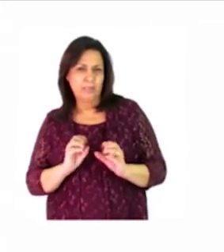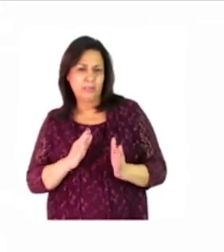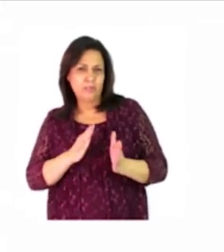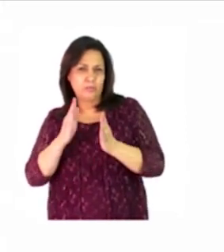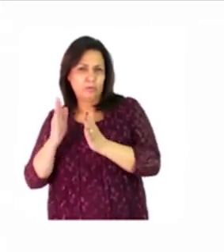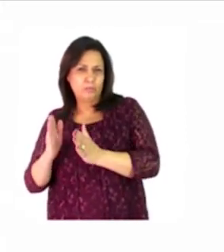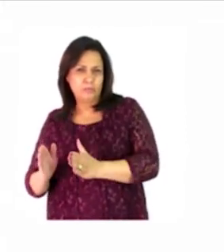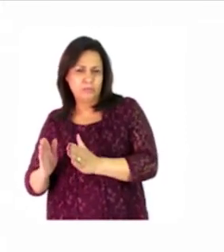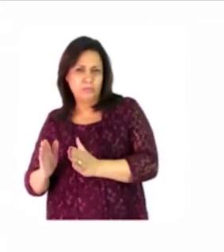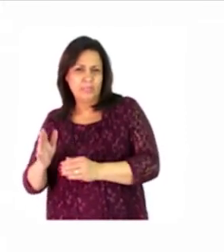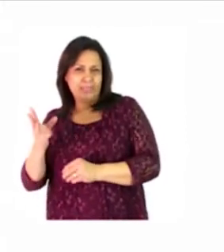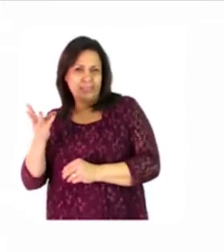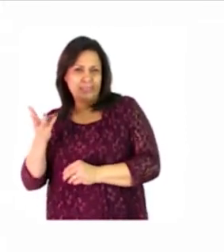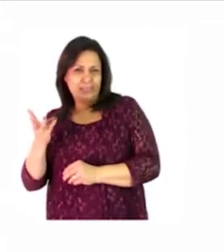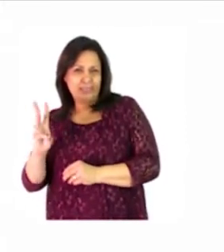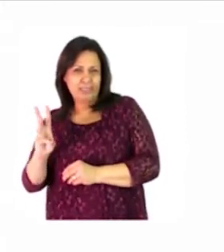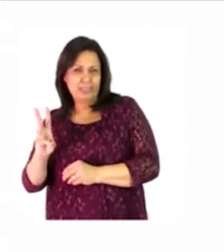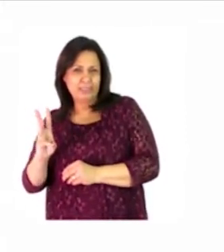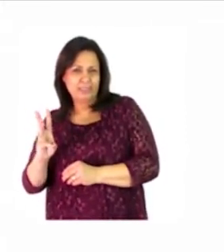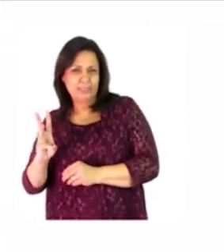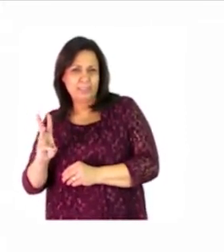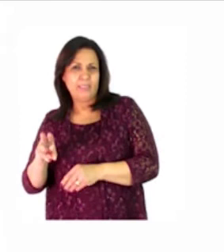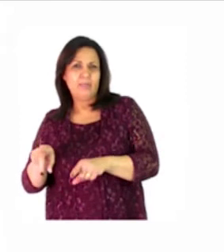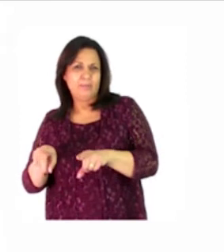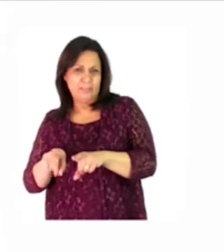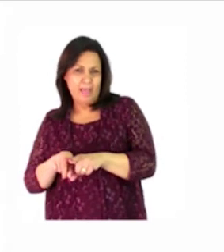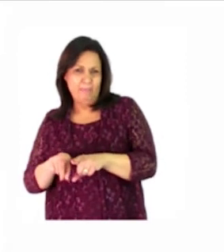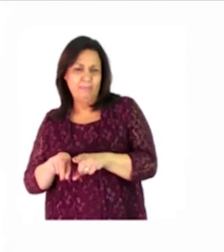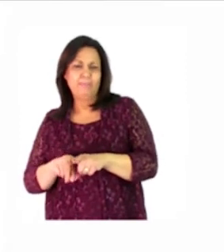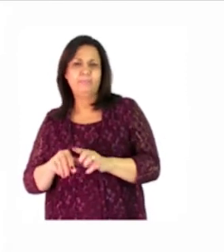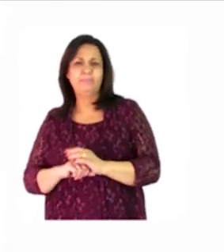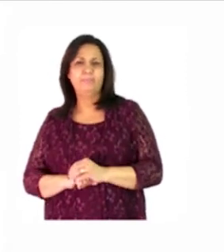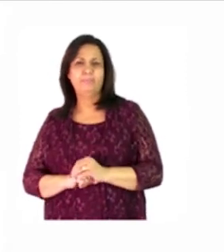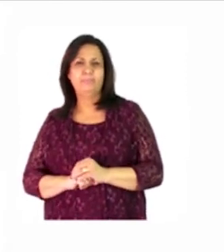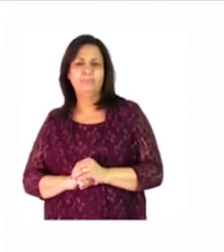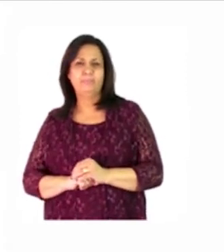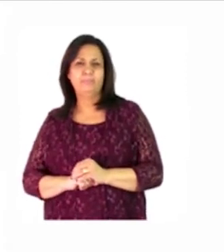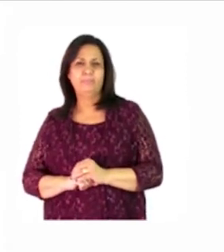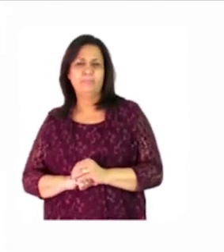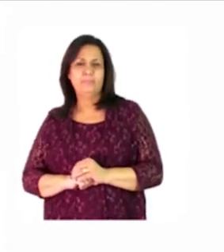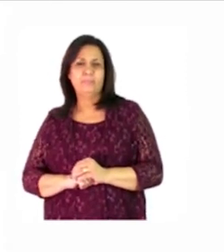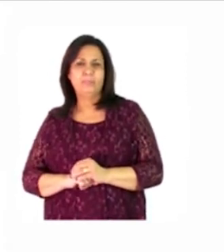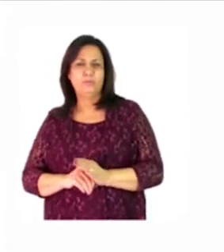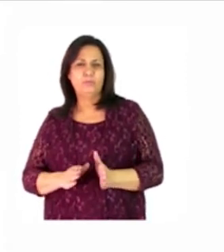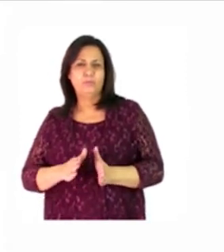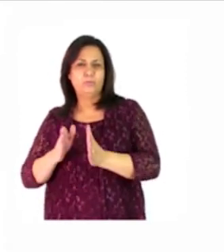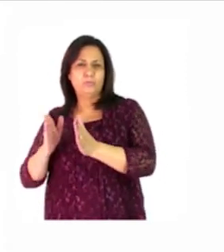is exactly the same as the one we did before. Now the next